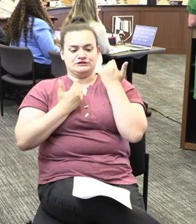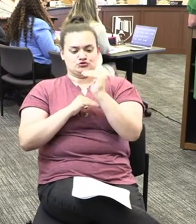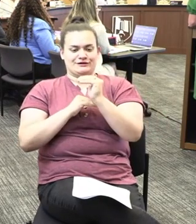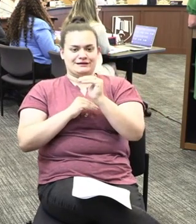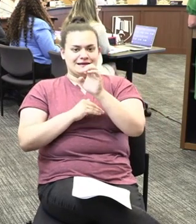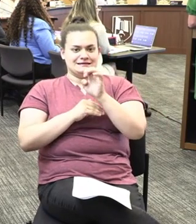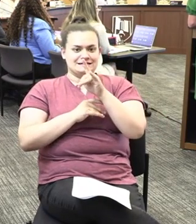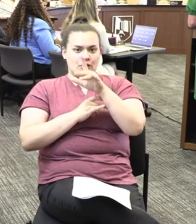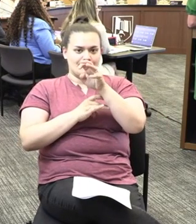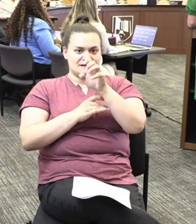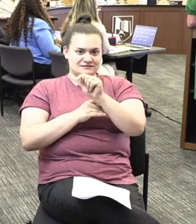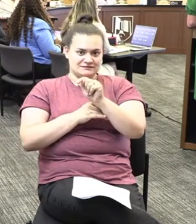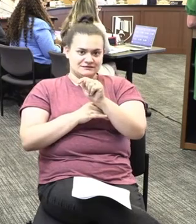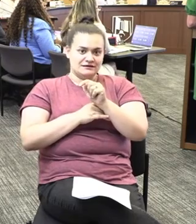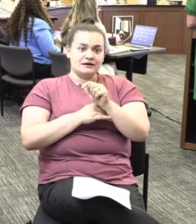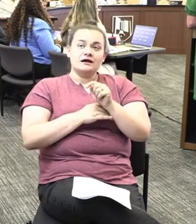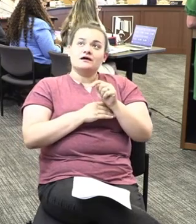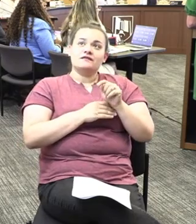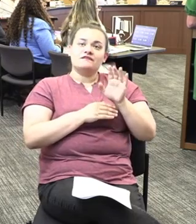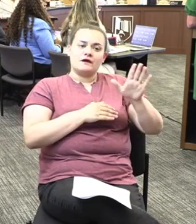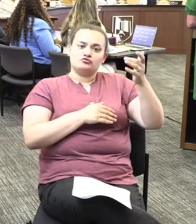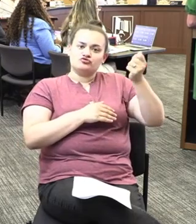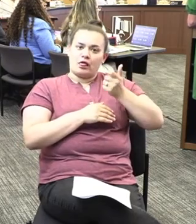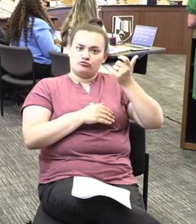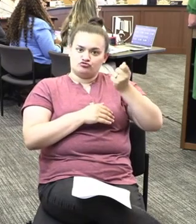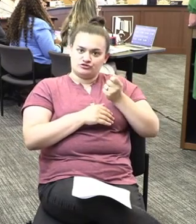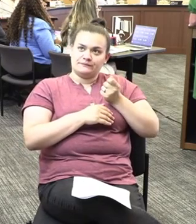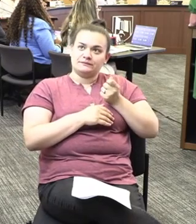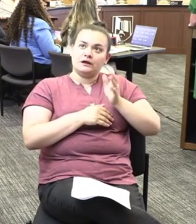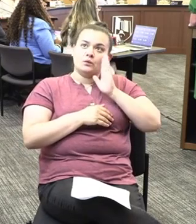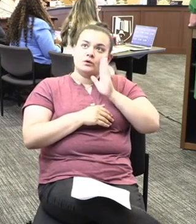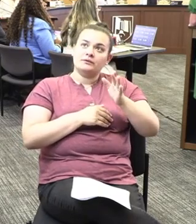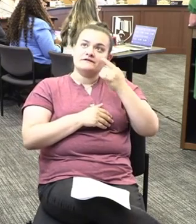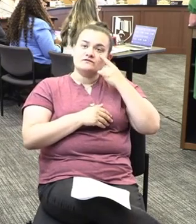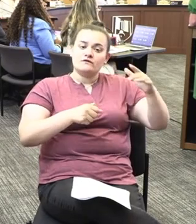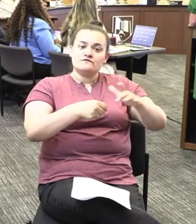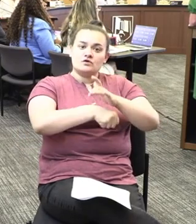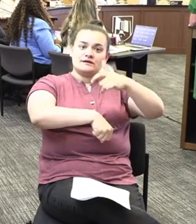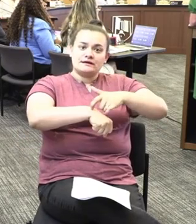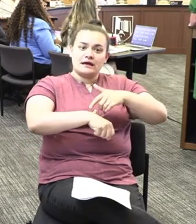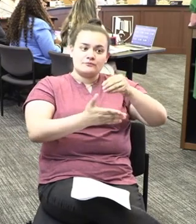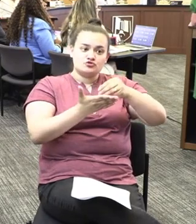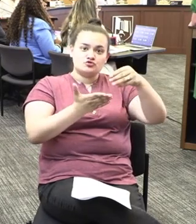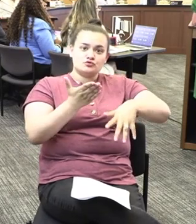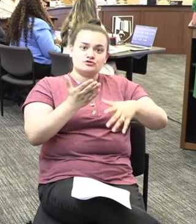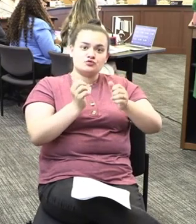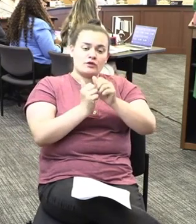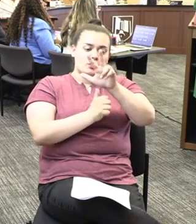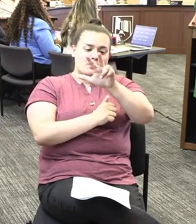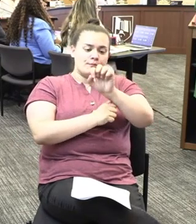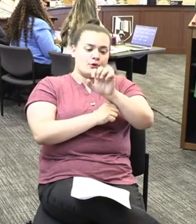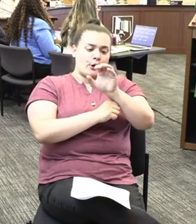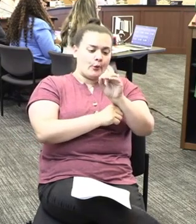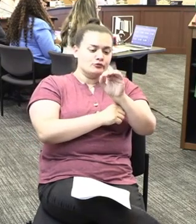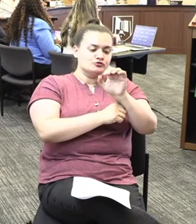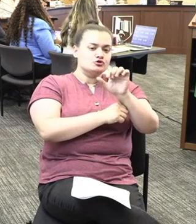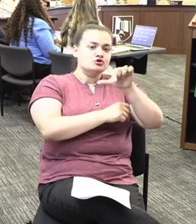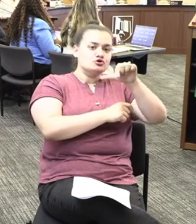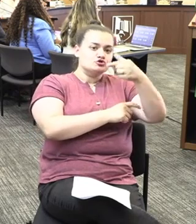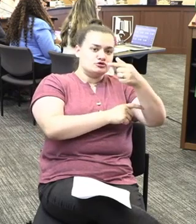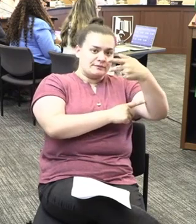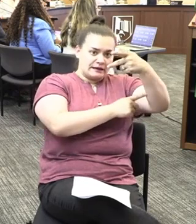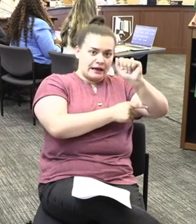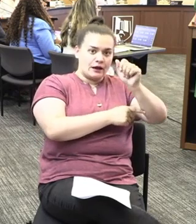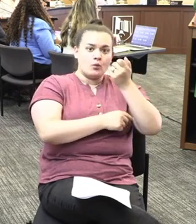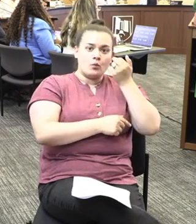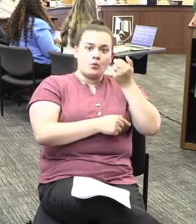W. and Barbara Pearson Hegley Endowed Scholarship. It will be for full-time students with a 3.0 GPA or higher, which will be at